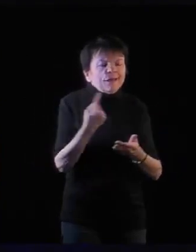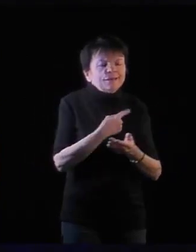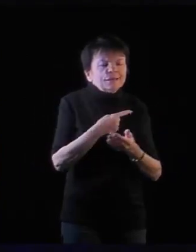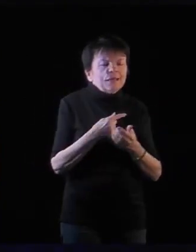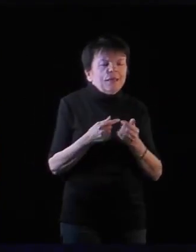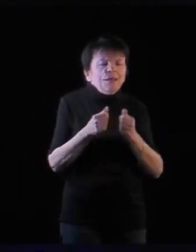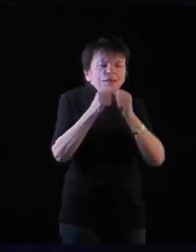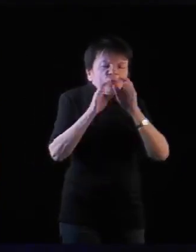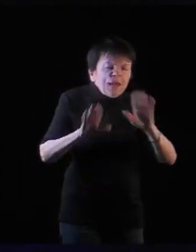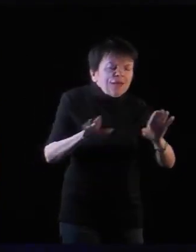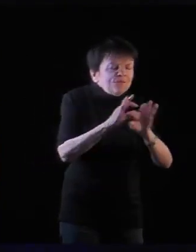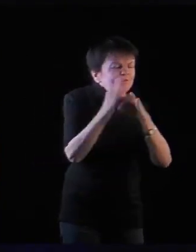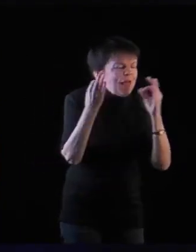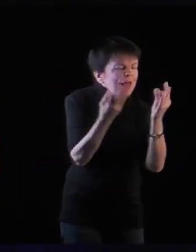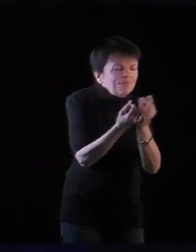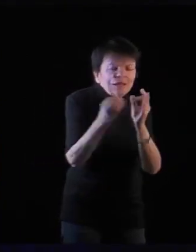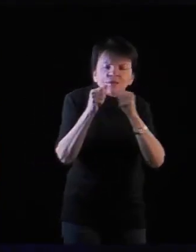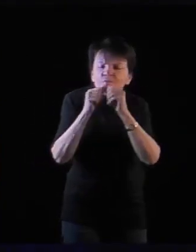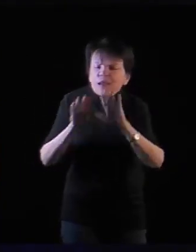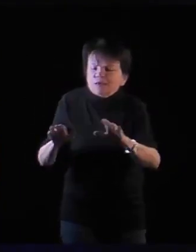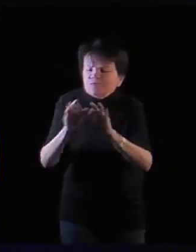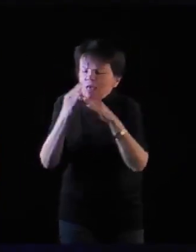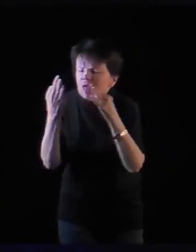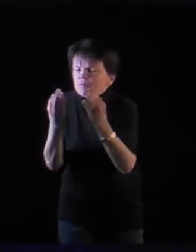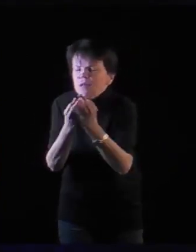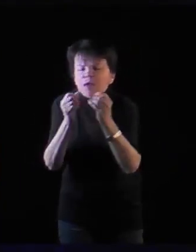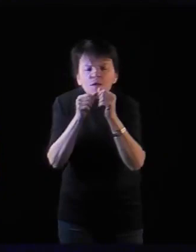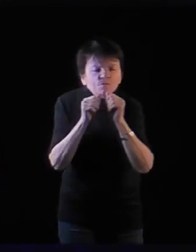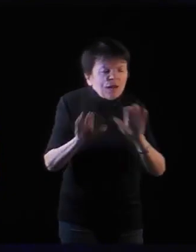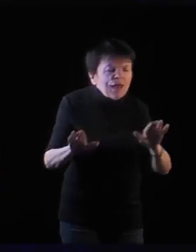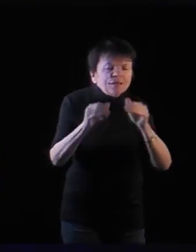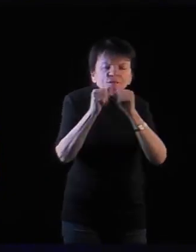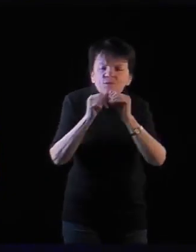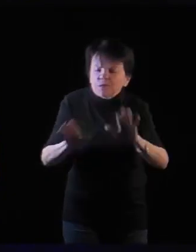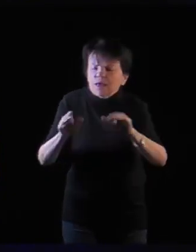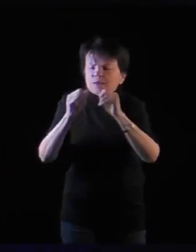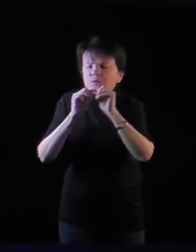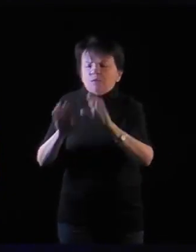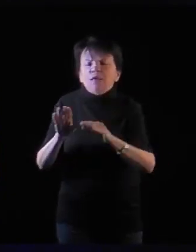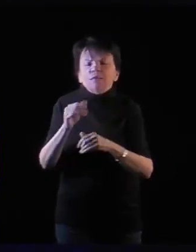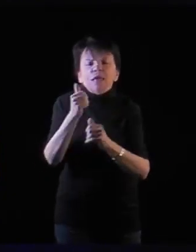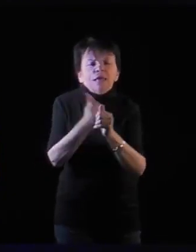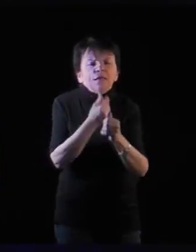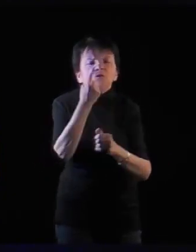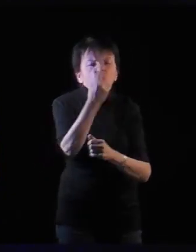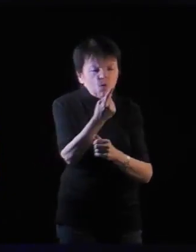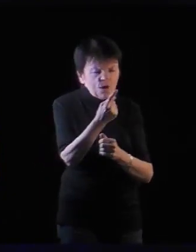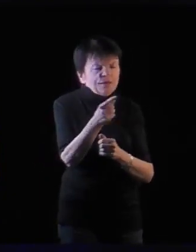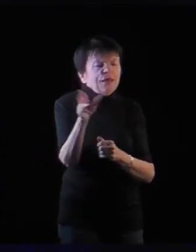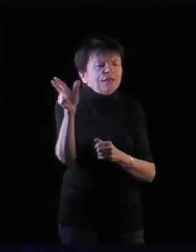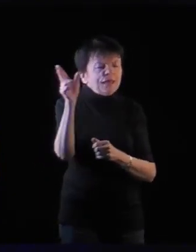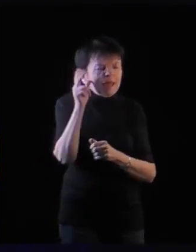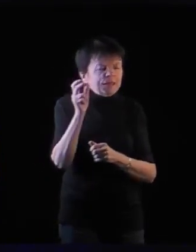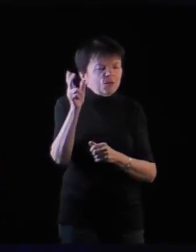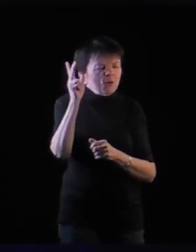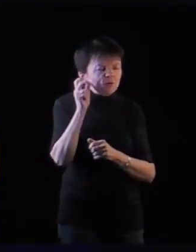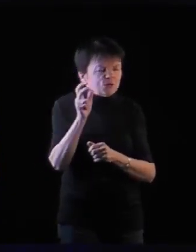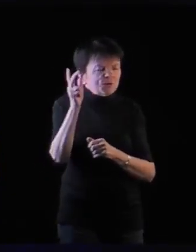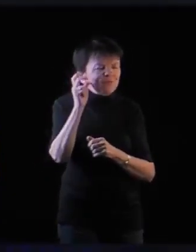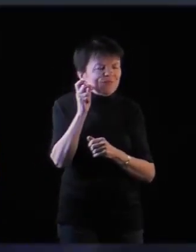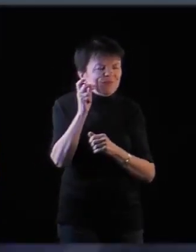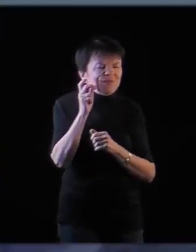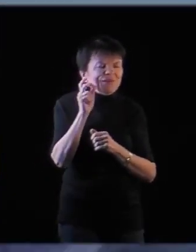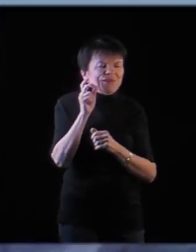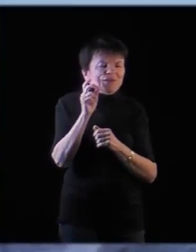family after family after family and each one who is hearing this message and a part of this service today. Lord, that you would guide them and direct them and protect